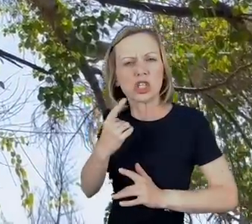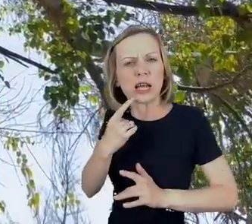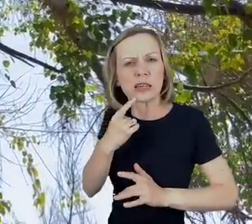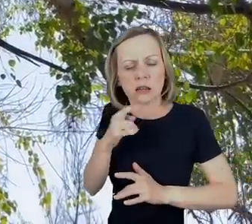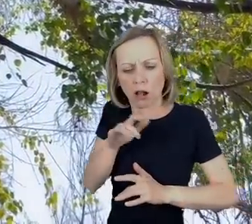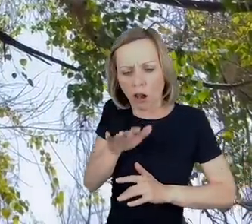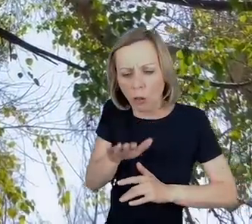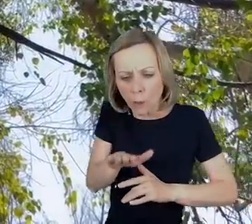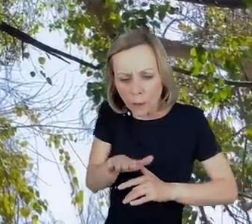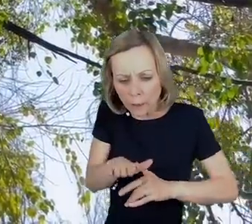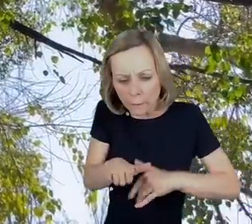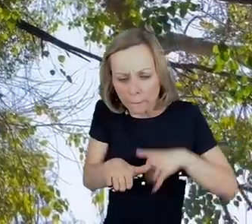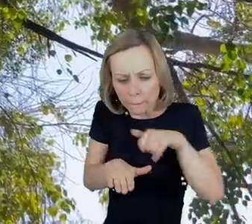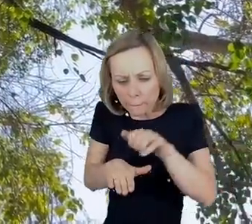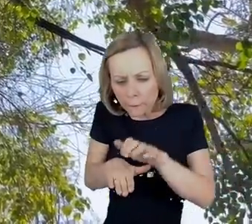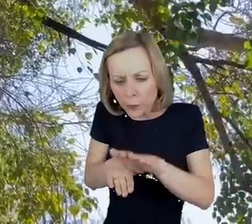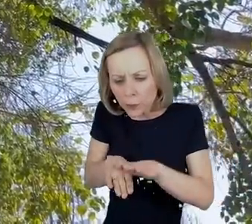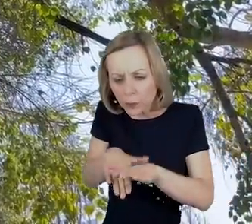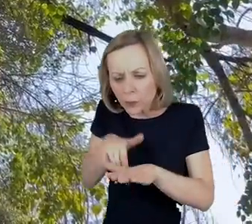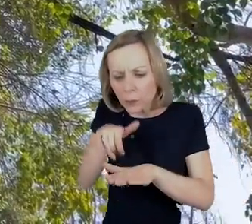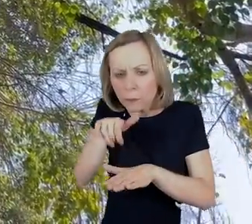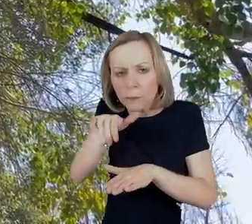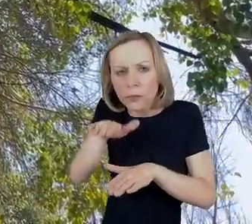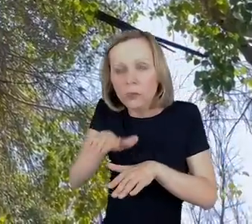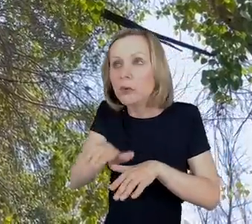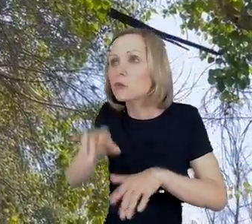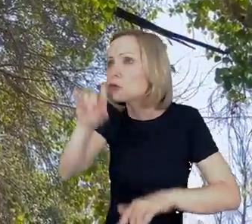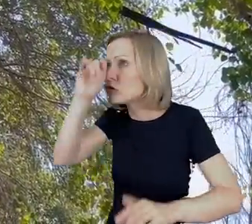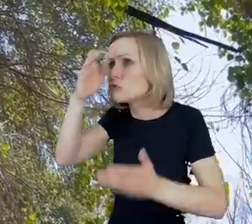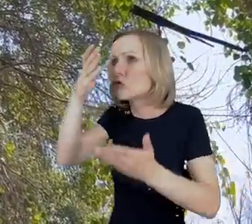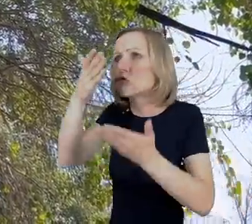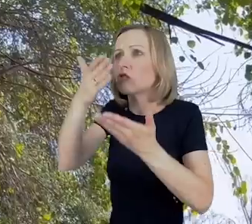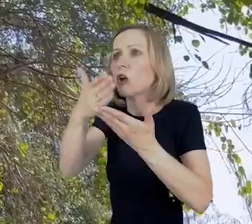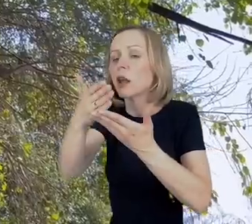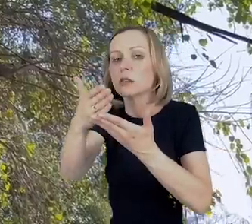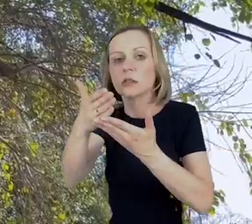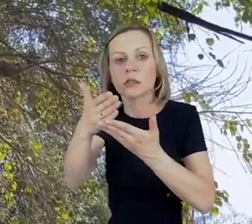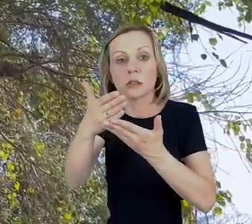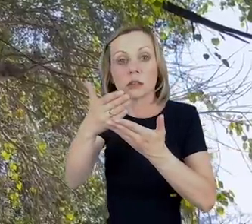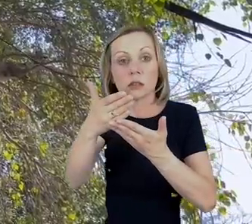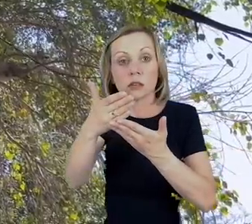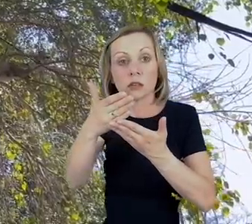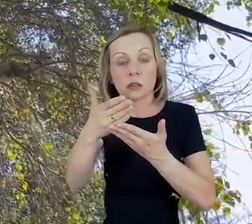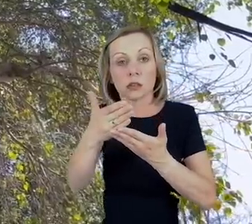Tread the water very gently with your feet. Keep trusting.